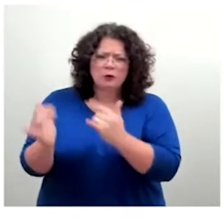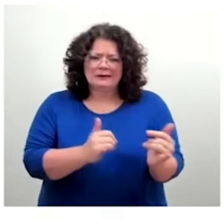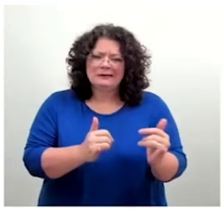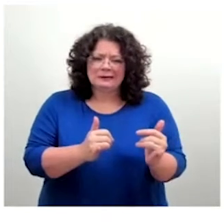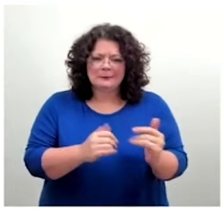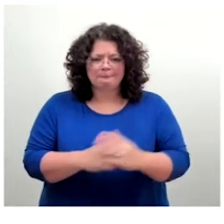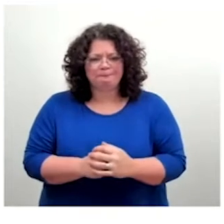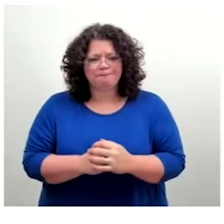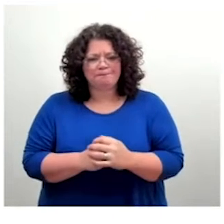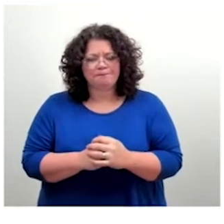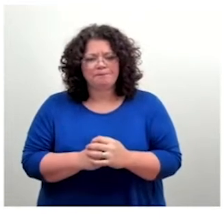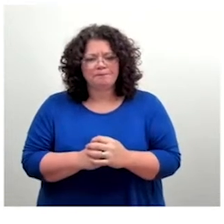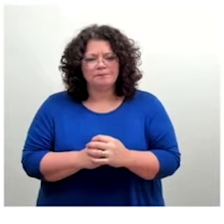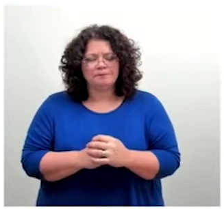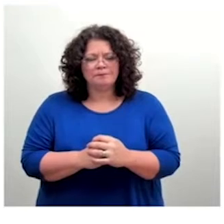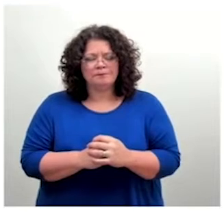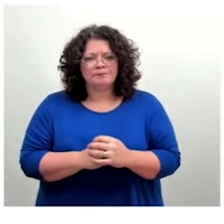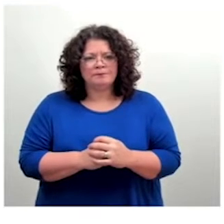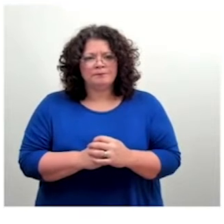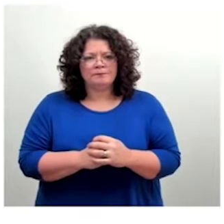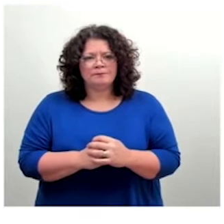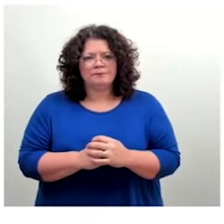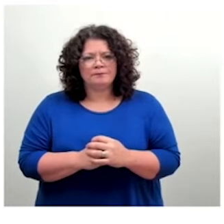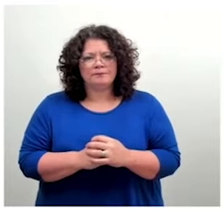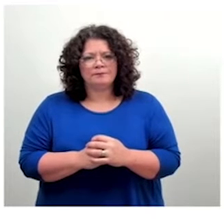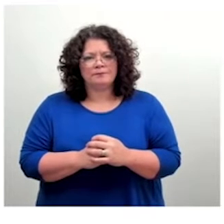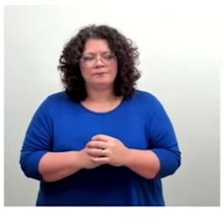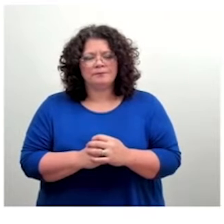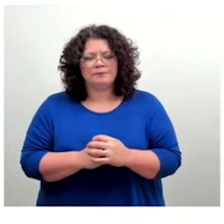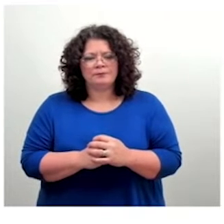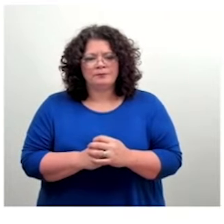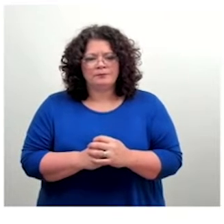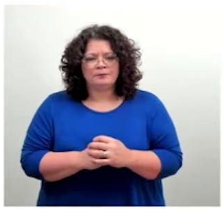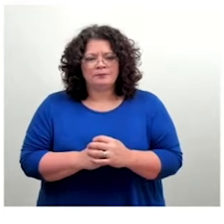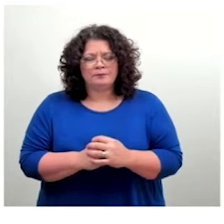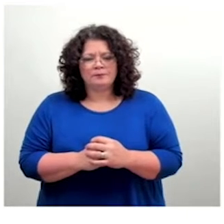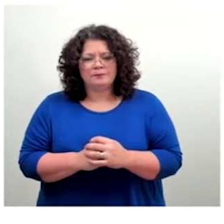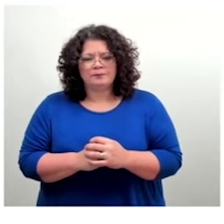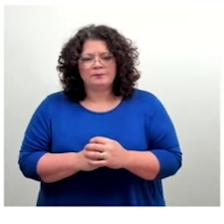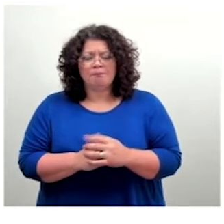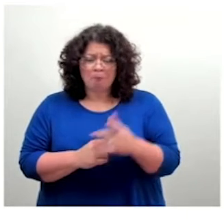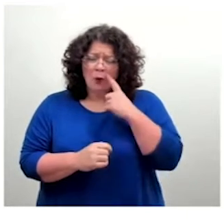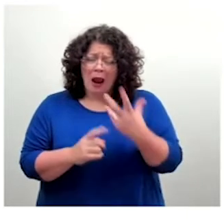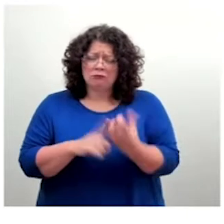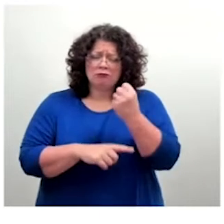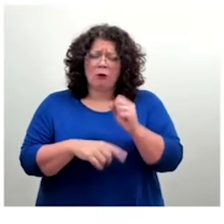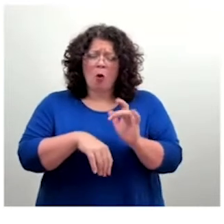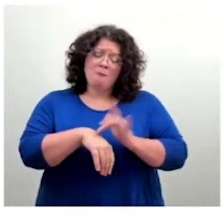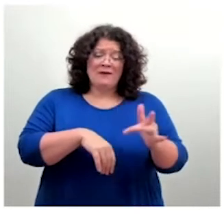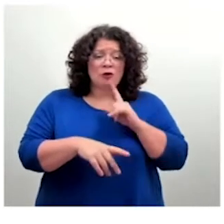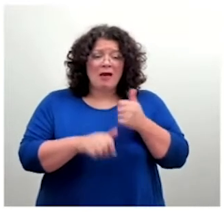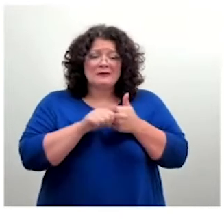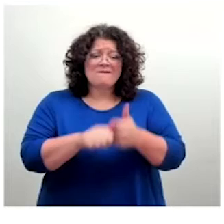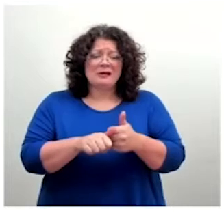Thirdly, you need to make a plan to fix any problems that come out of the accessibility audit. And fourthly, you need to